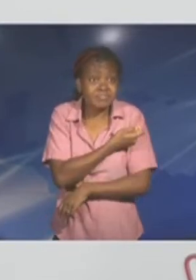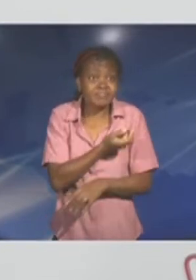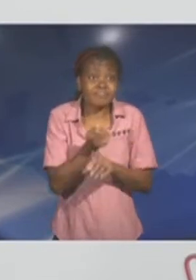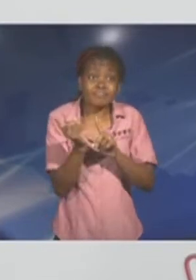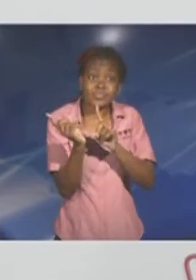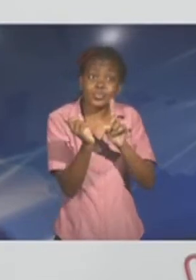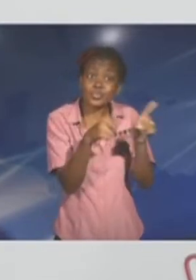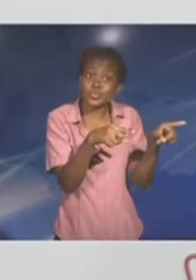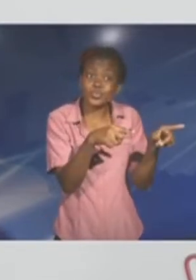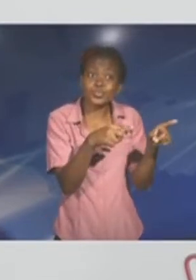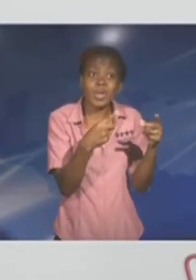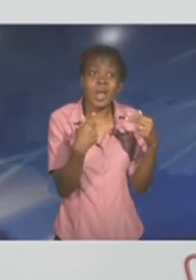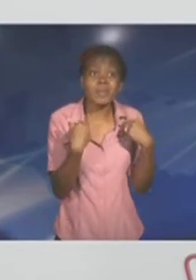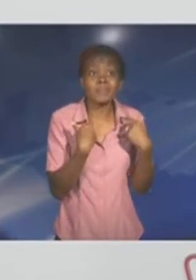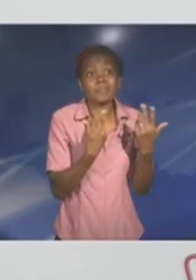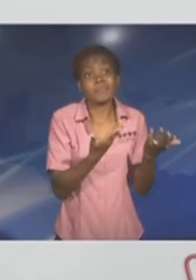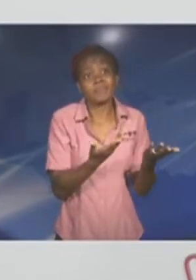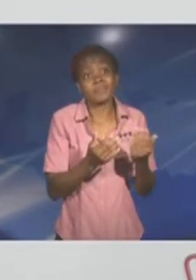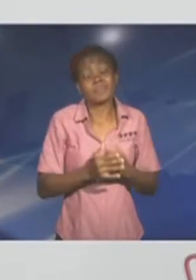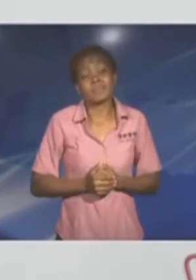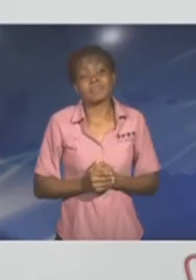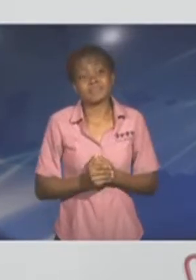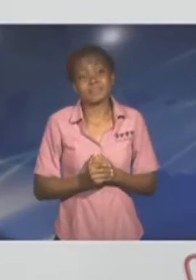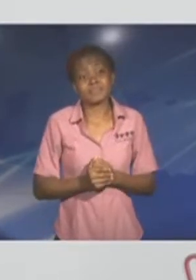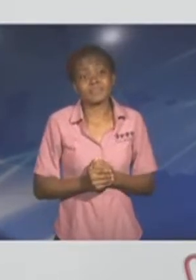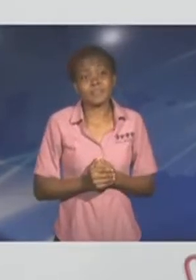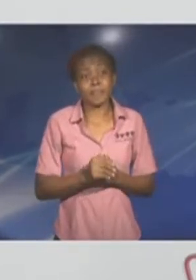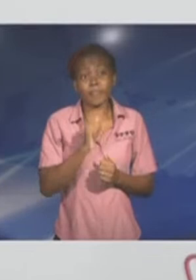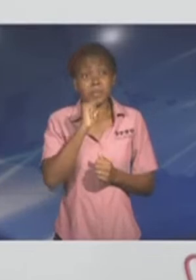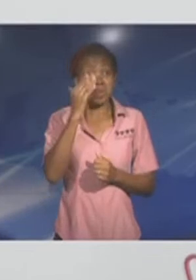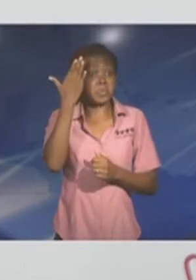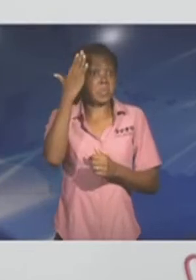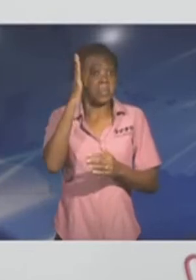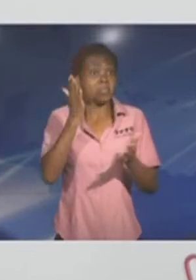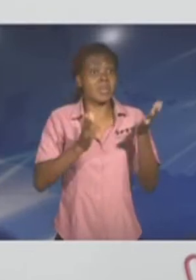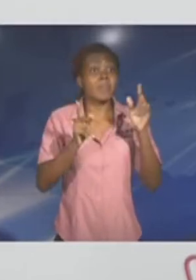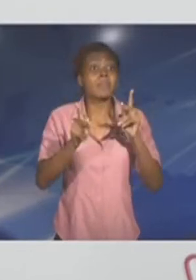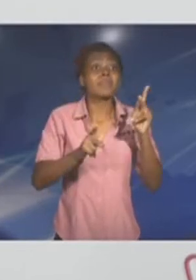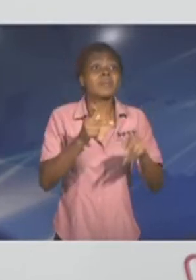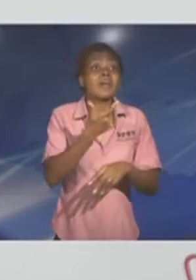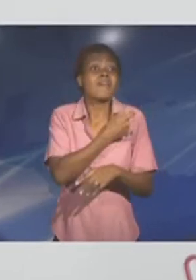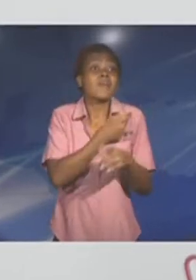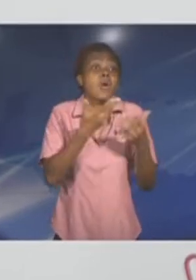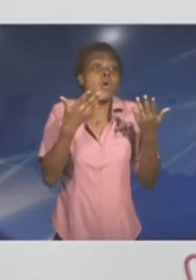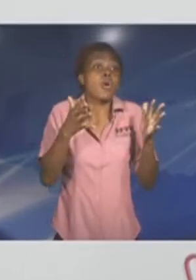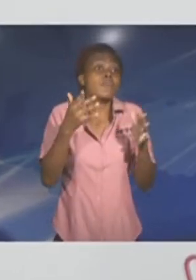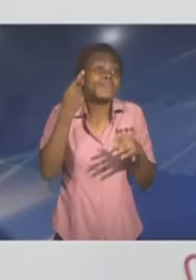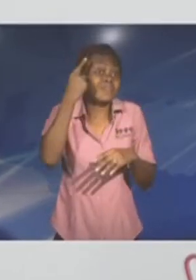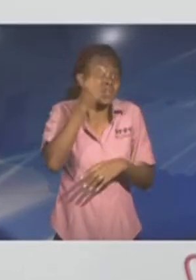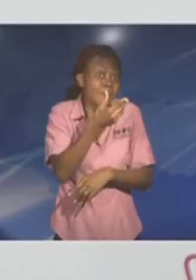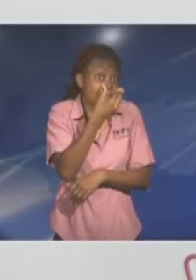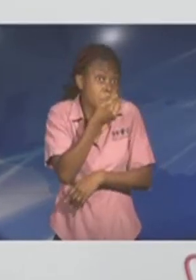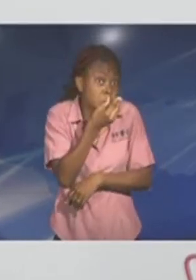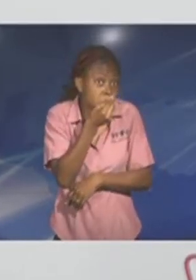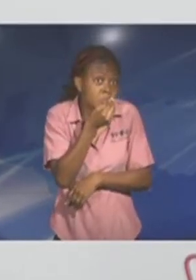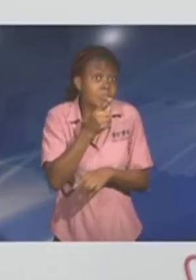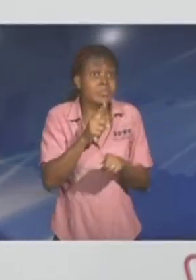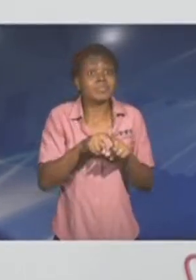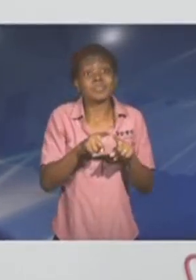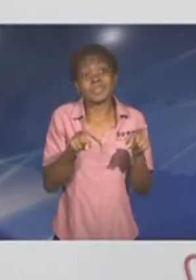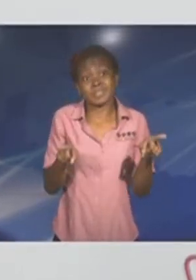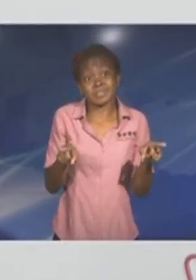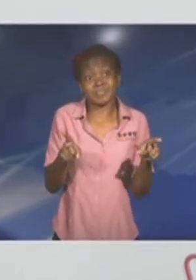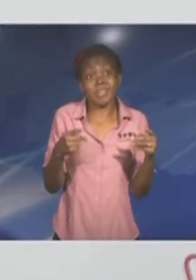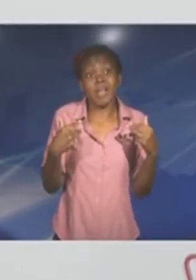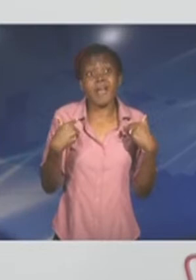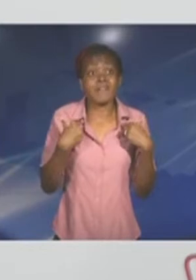available, and while I don't have vaccine uptake figures in front of me to answer Mr. Lala's other question, we do know that while the vaccines are available, they may